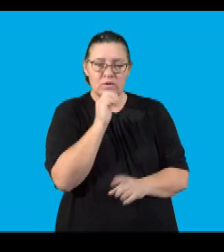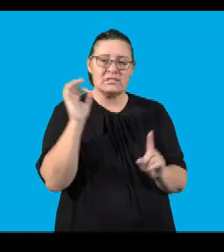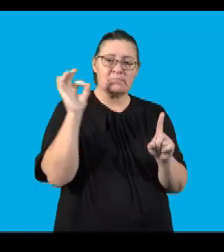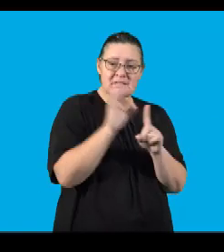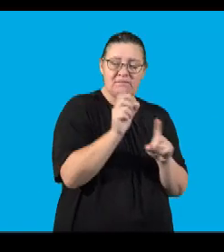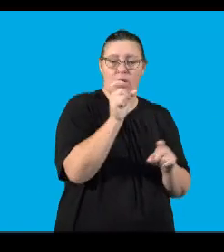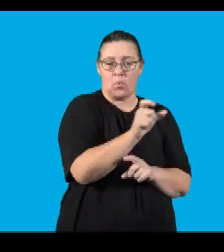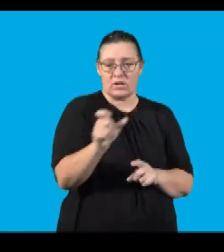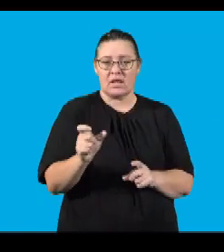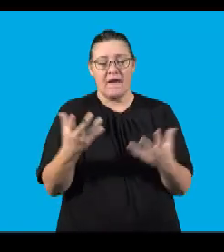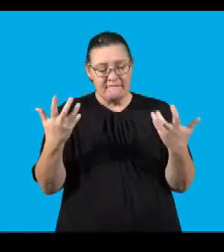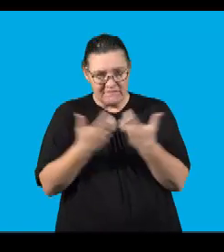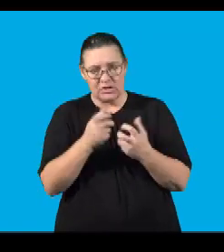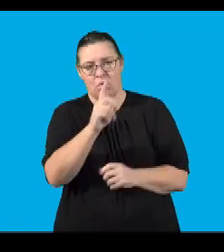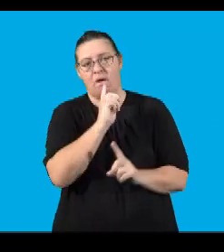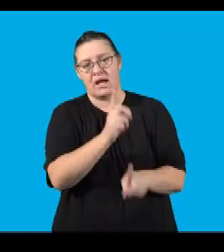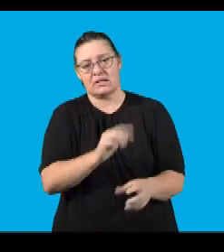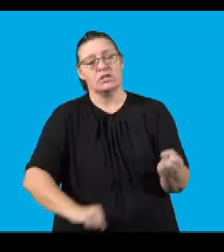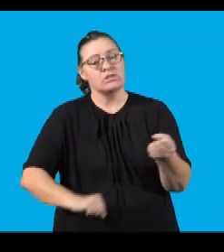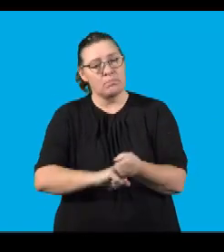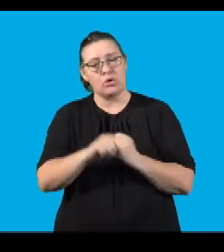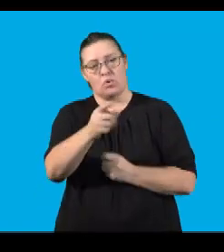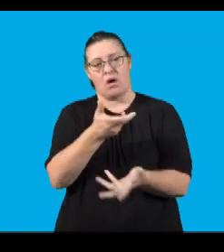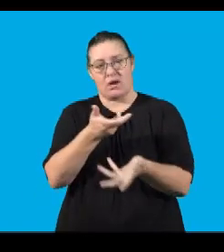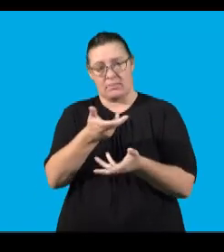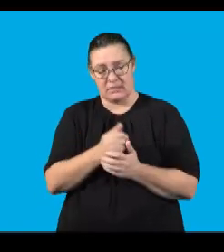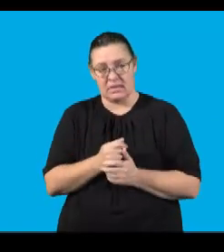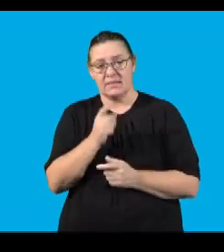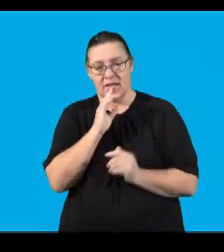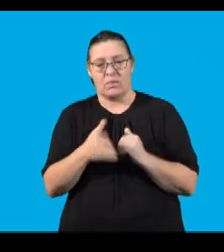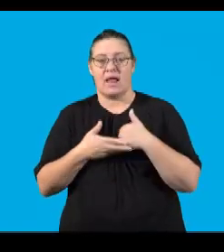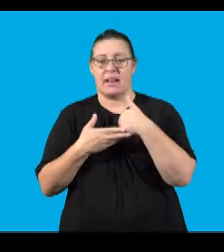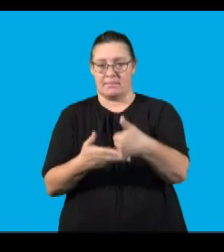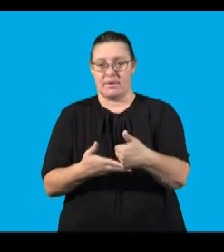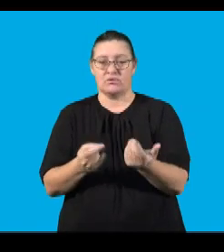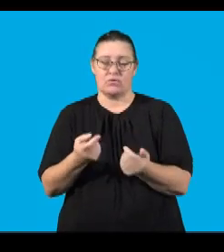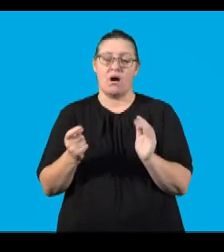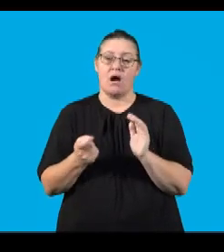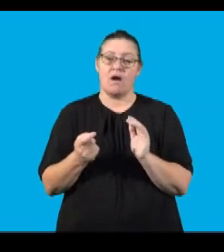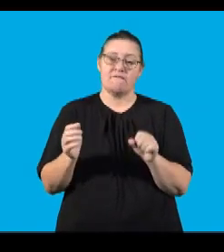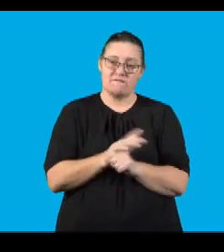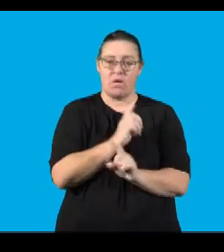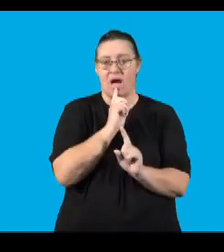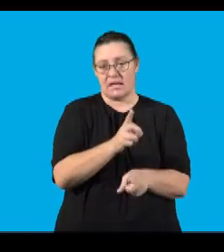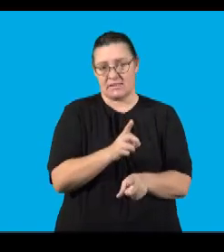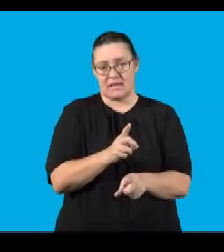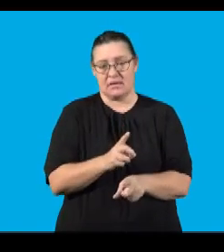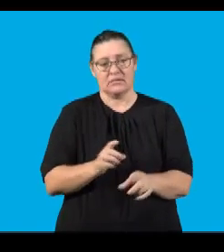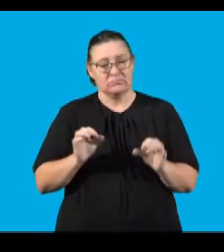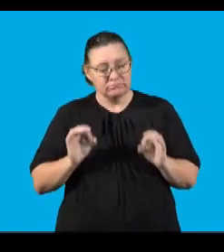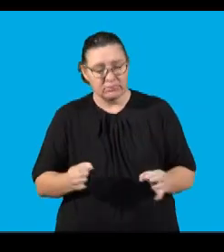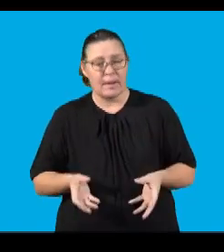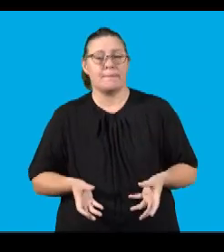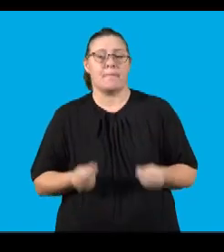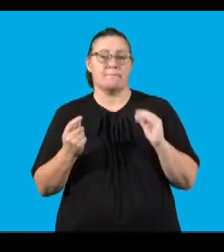Use specific words that fit into your answer to support your argument, and that will help you to give full answers that are